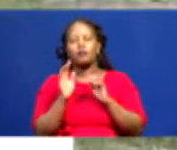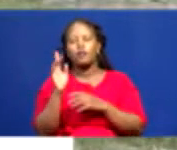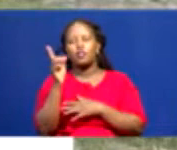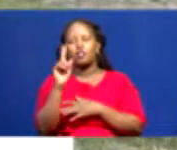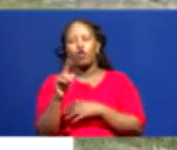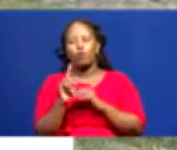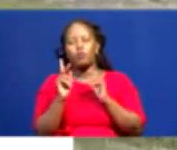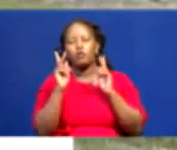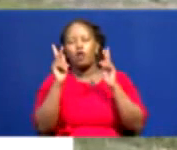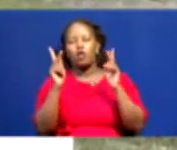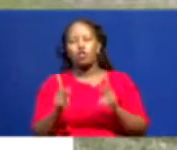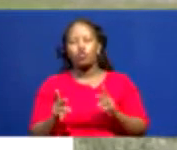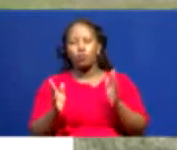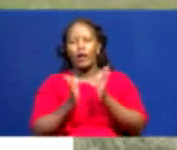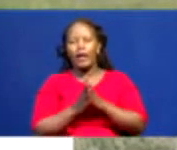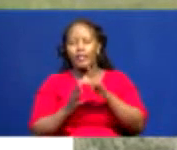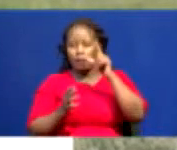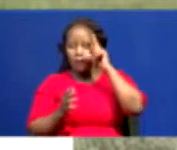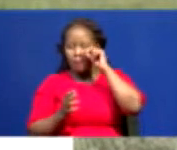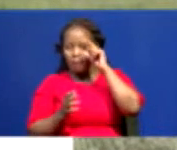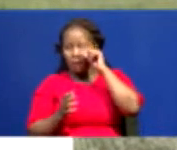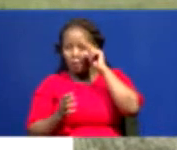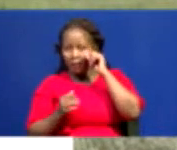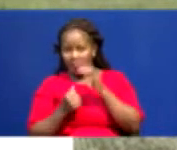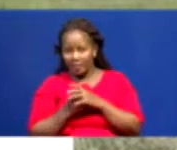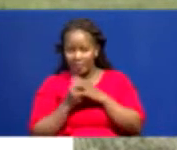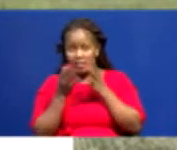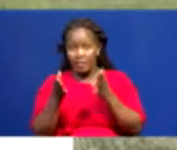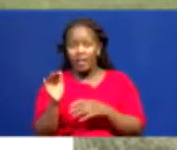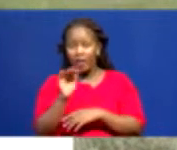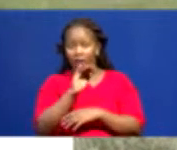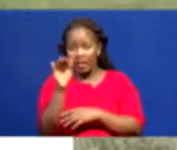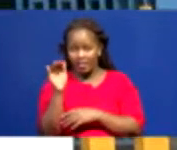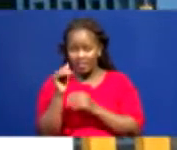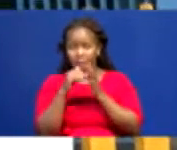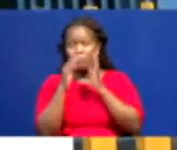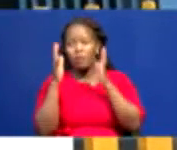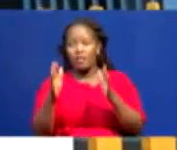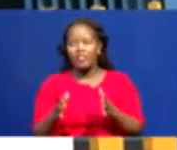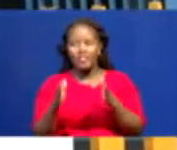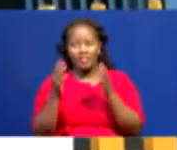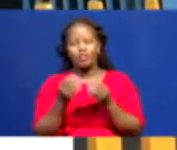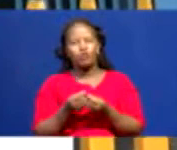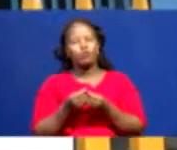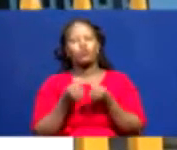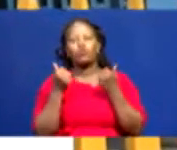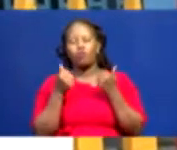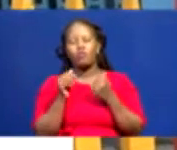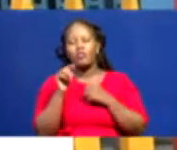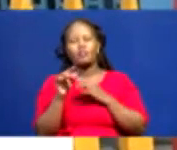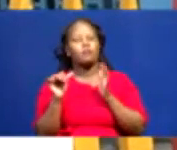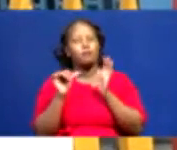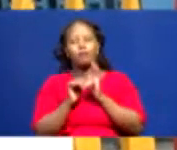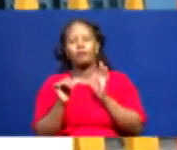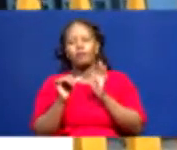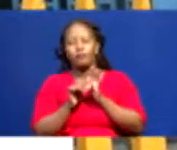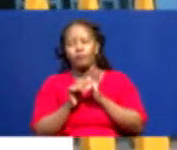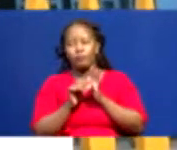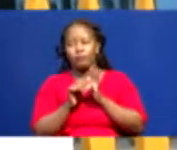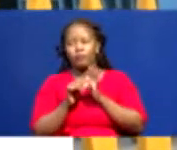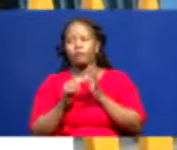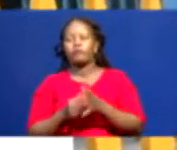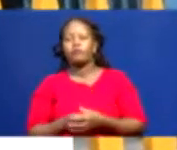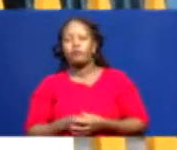and Mombasa counties. Indimuli is now urging leaders from the political divide to resolve the stalemate.